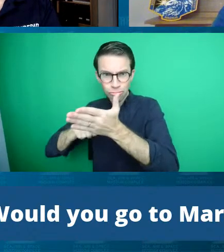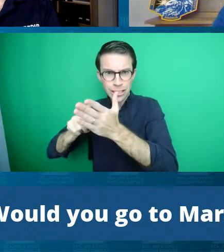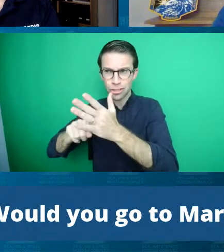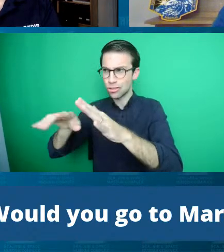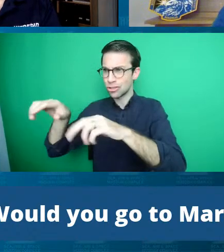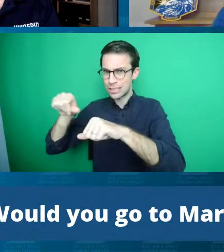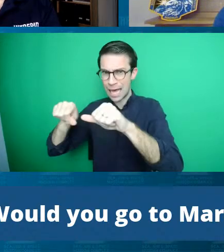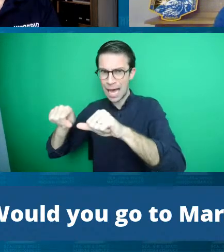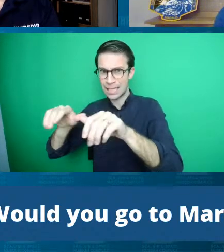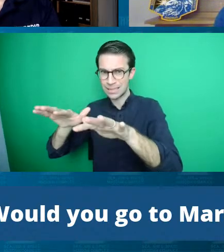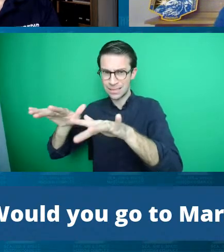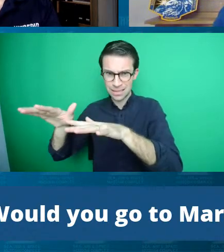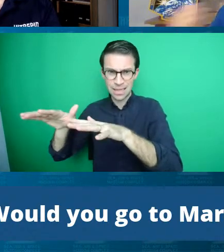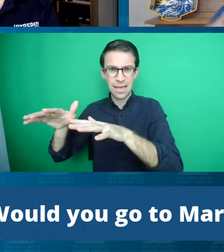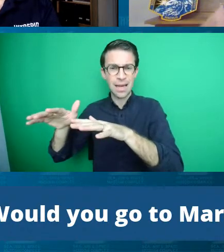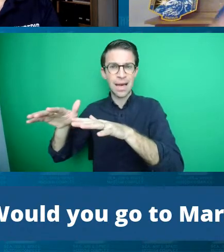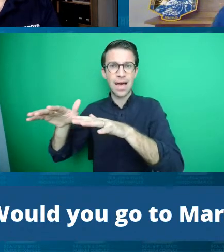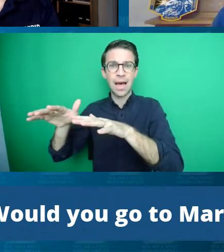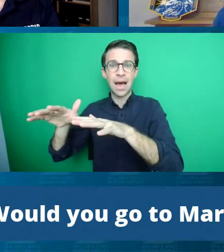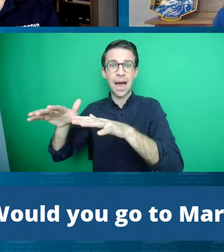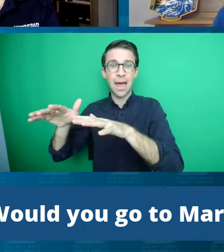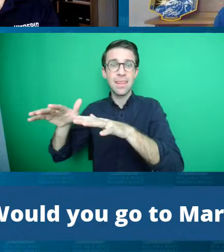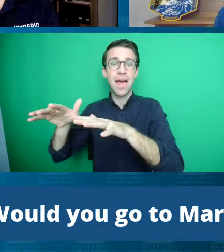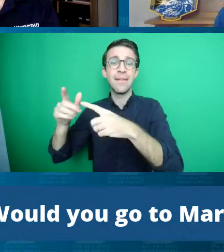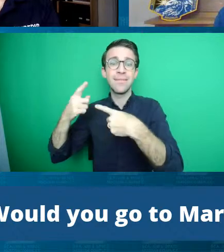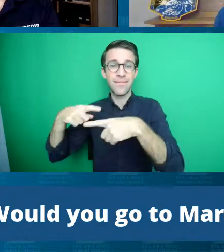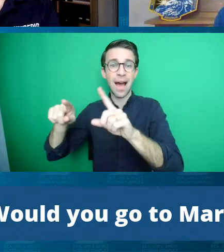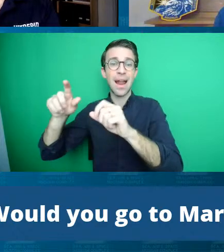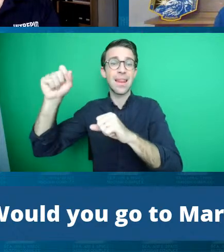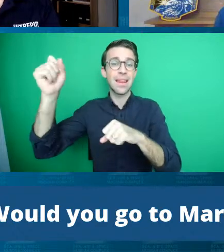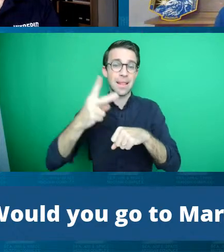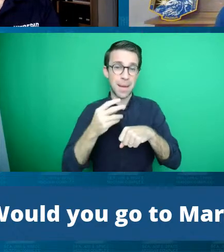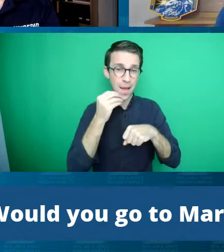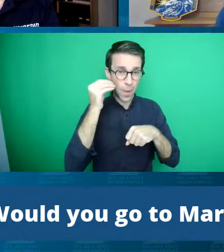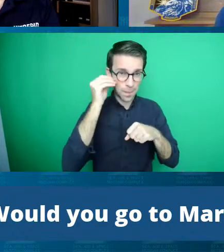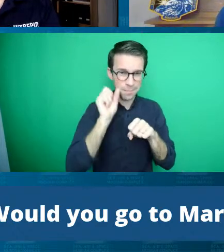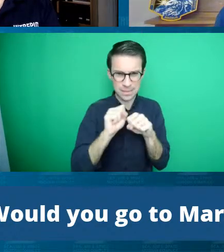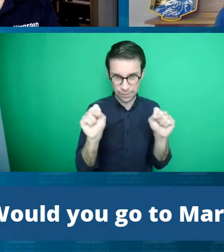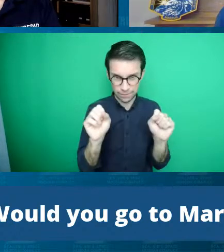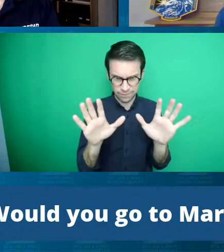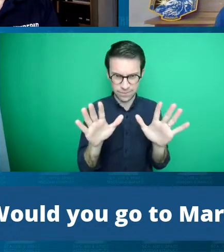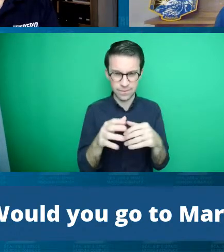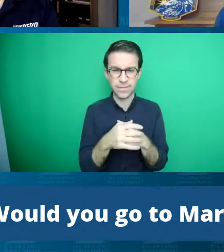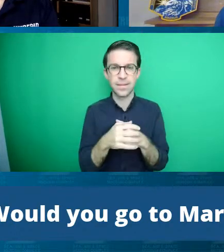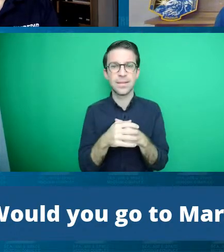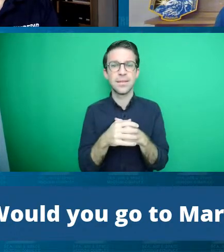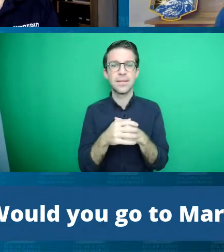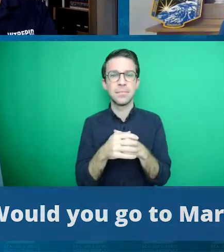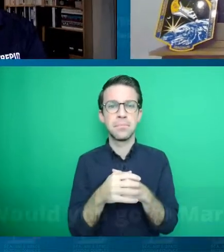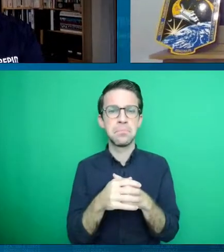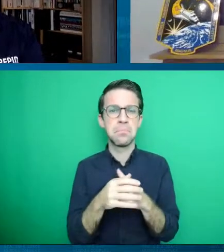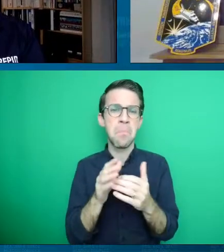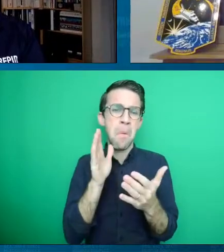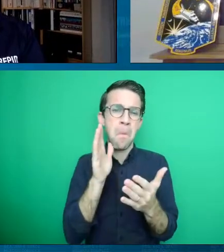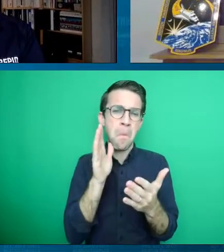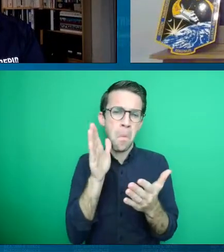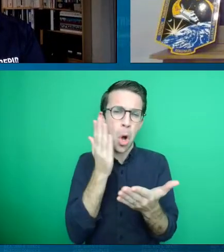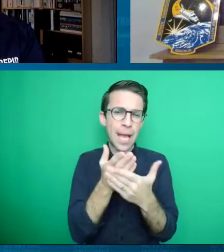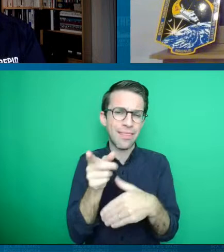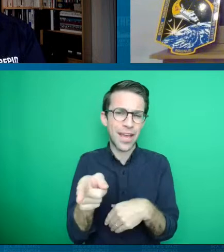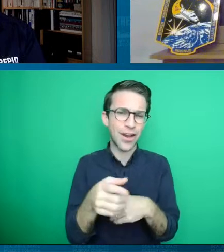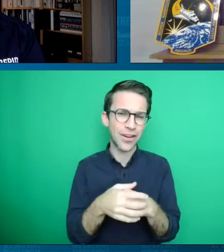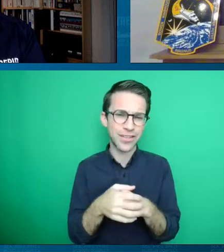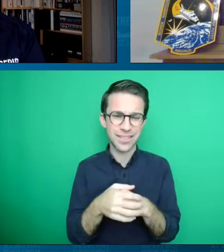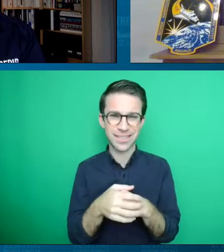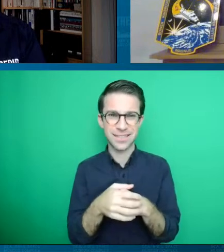infrastructure established. And then you're going to want to come back home safely. So we'll get there. It's